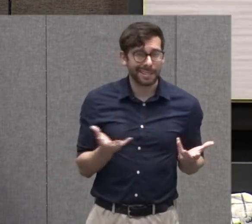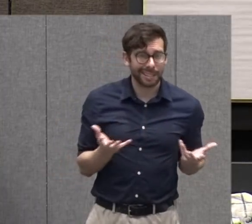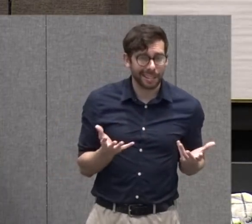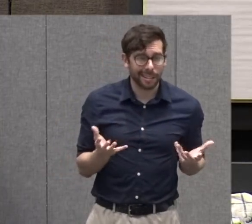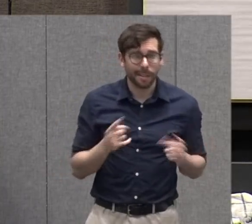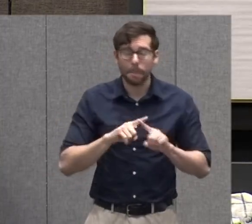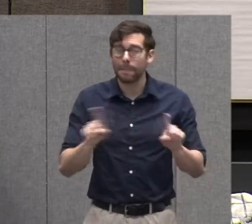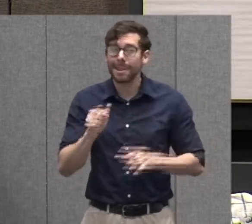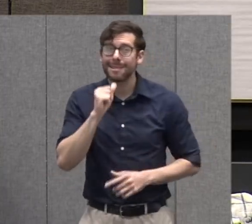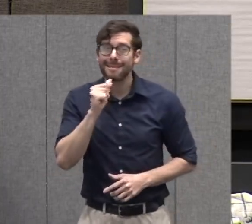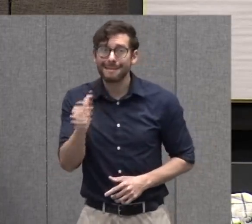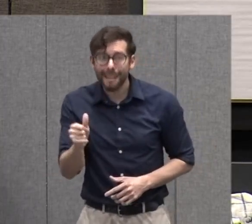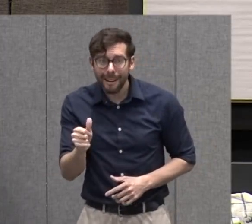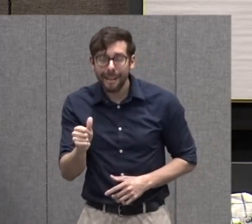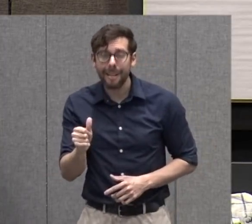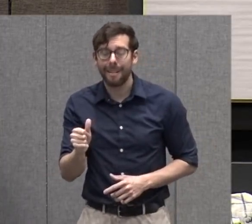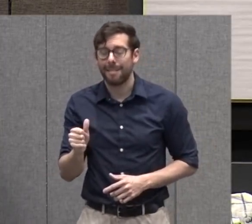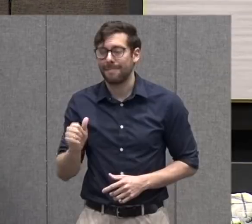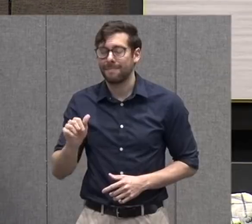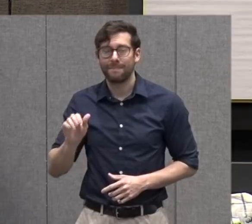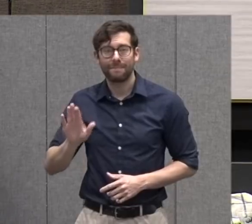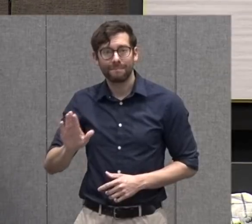is?